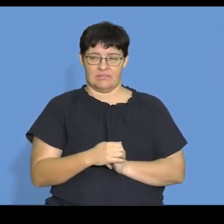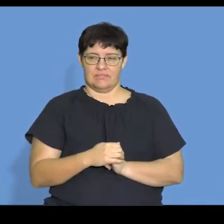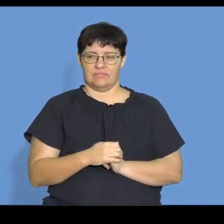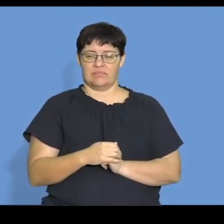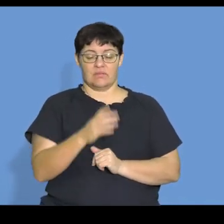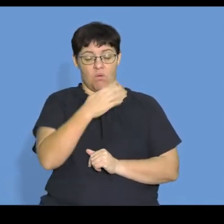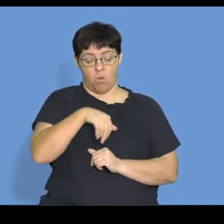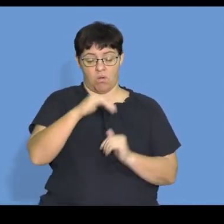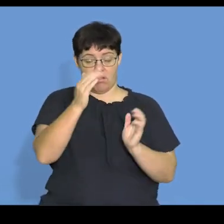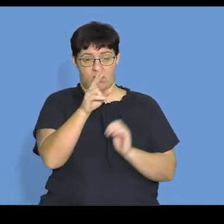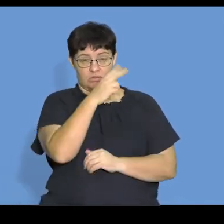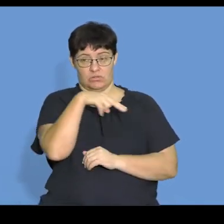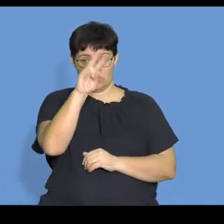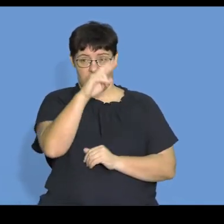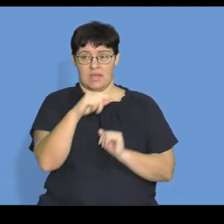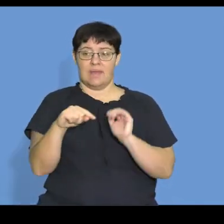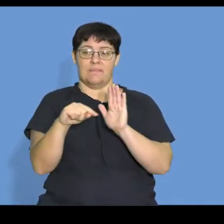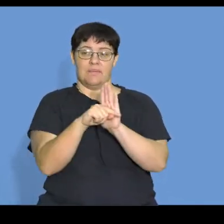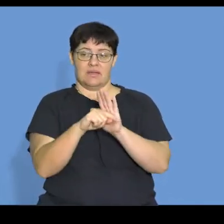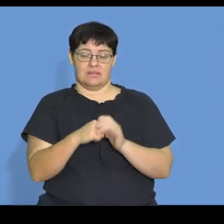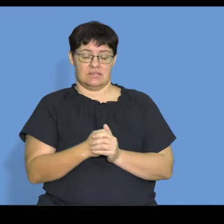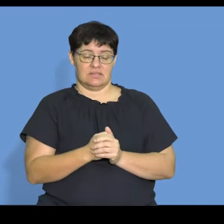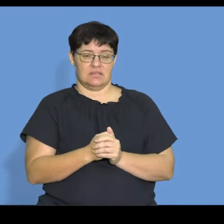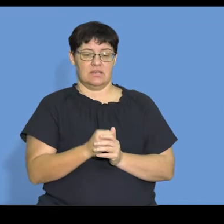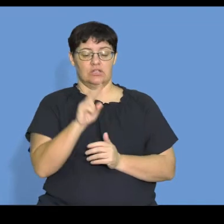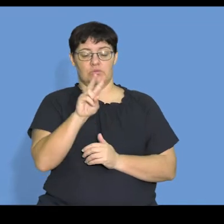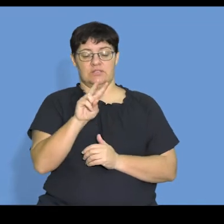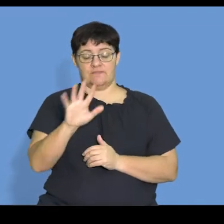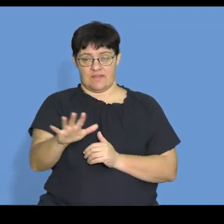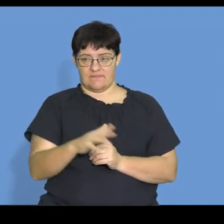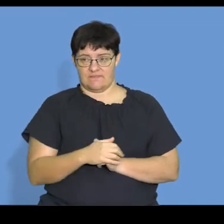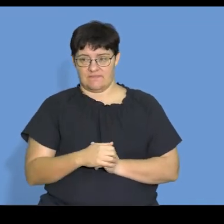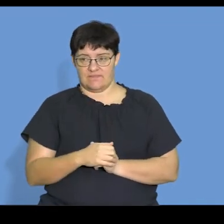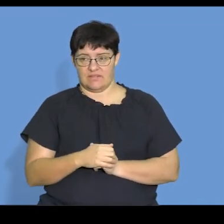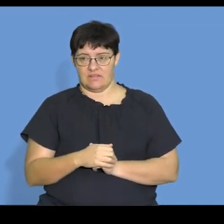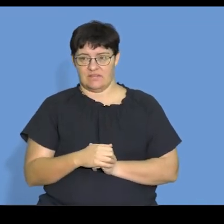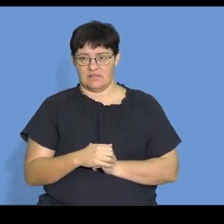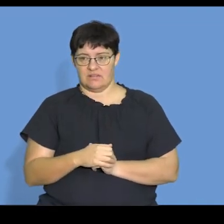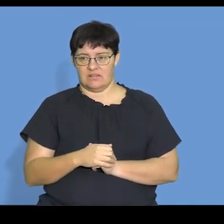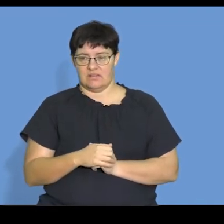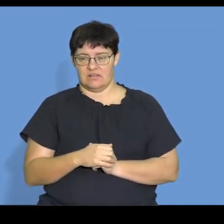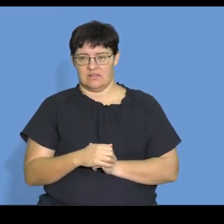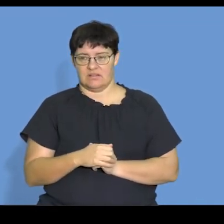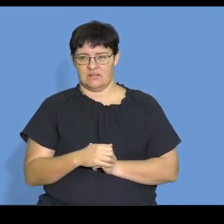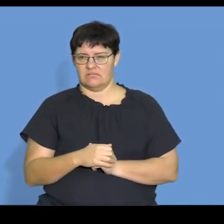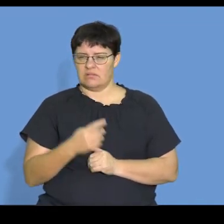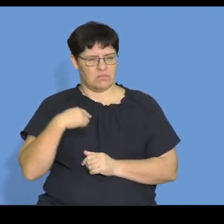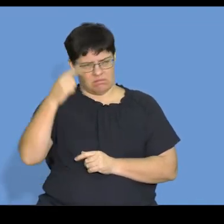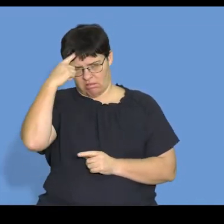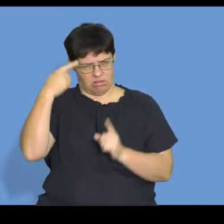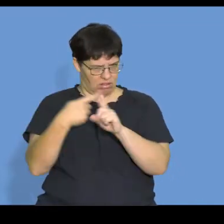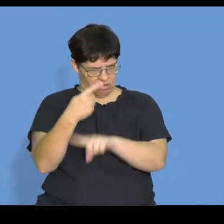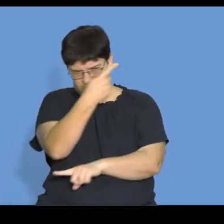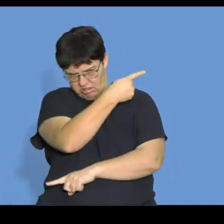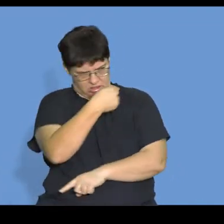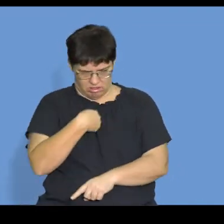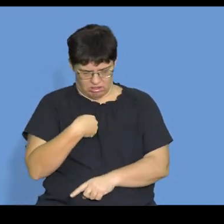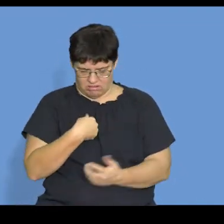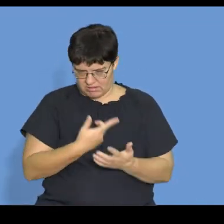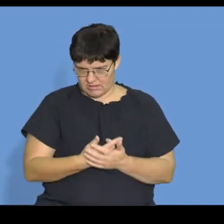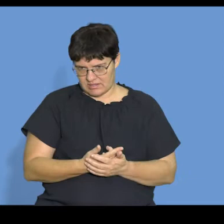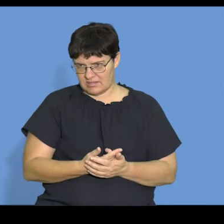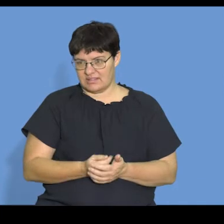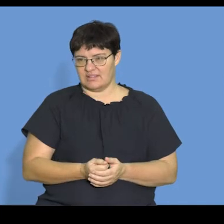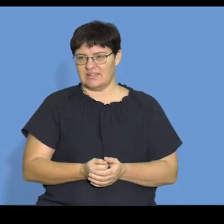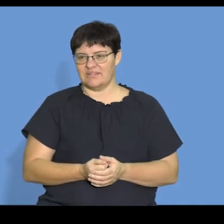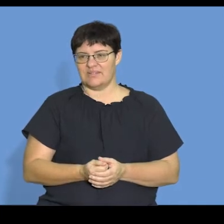all squared minus 25. Okay, now I'm writing my own things. I don't know where I'm taking these numbers that I'm